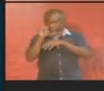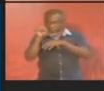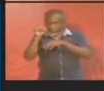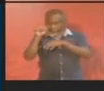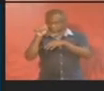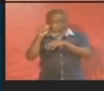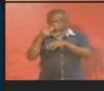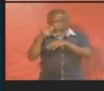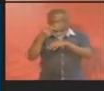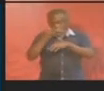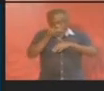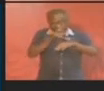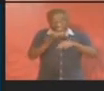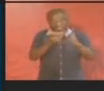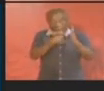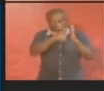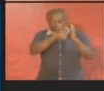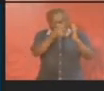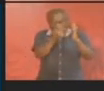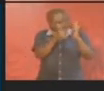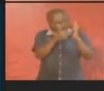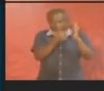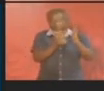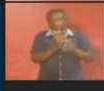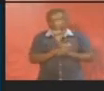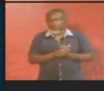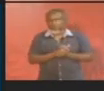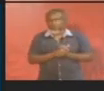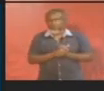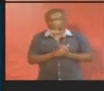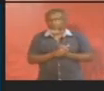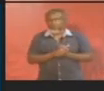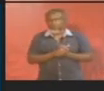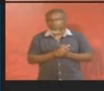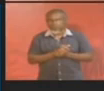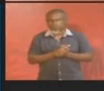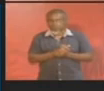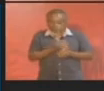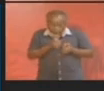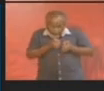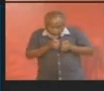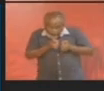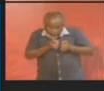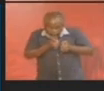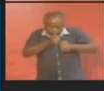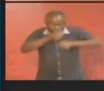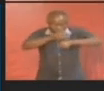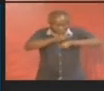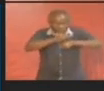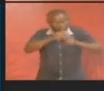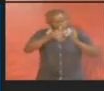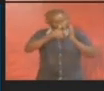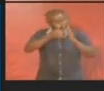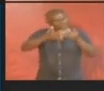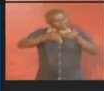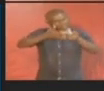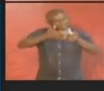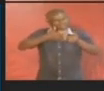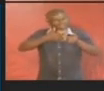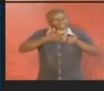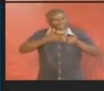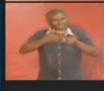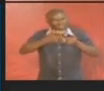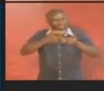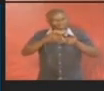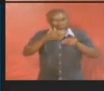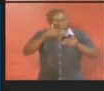their respective RHAs. There's WhatsApp numbers to send a WhatsApp message to make an appointment, which we know is easy and convenient for several persons.